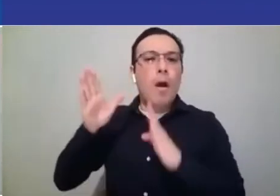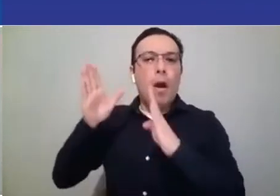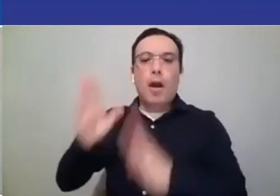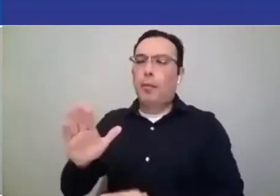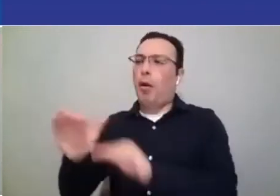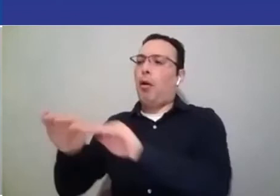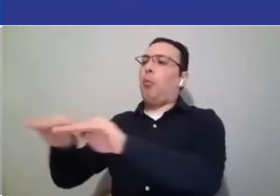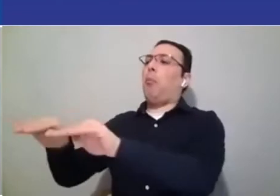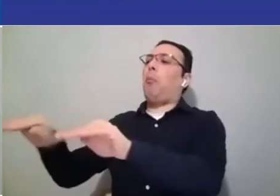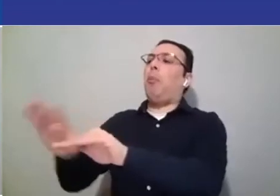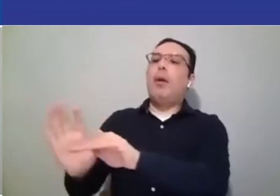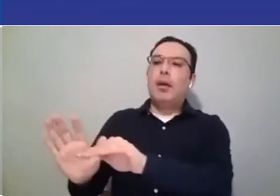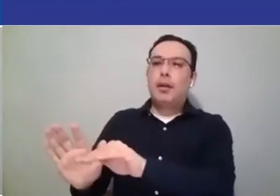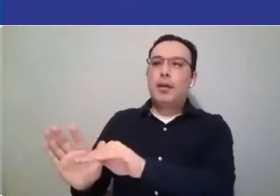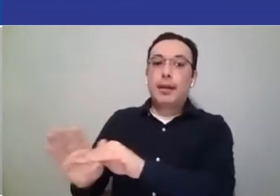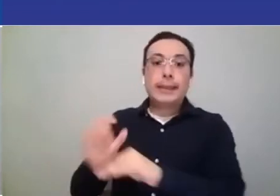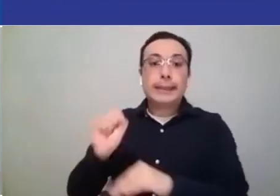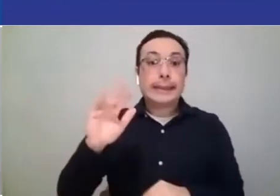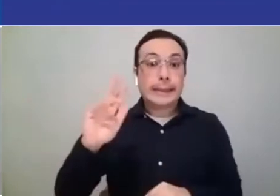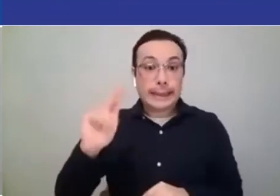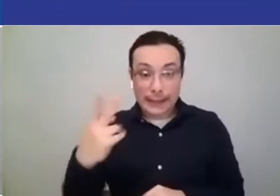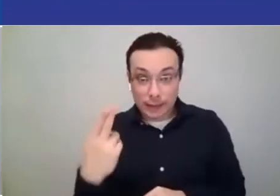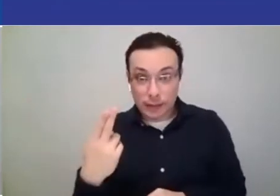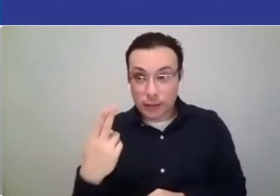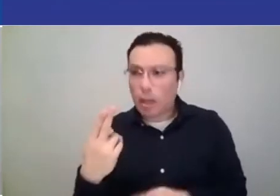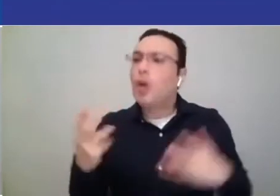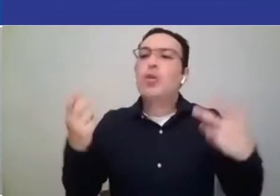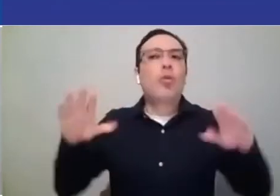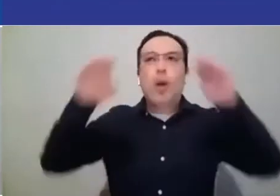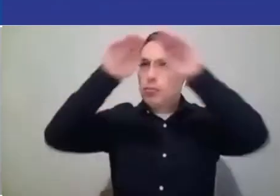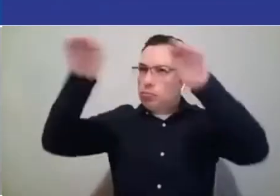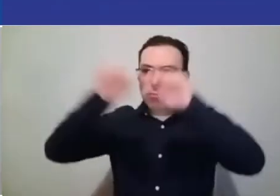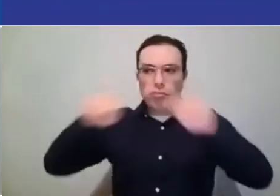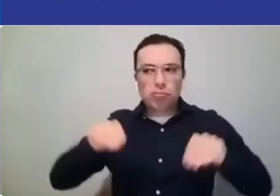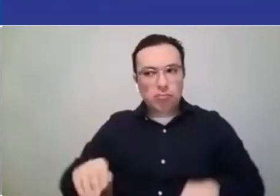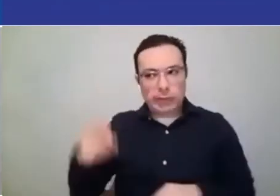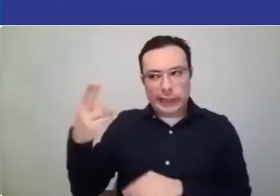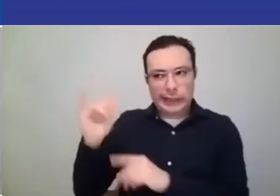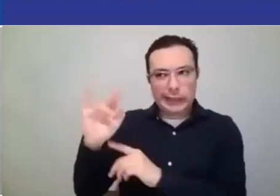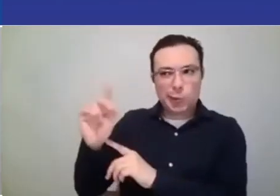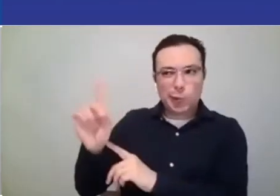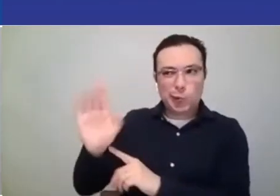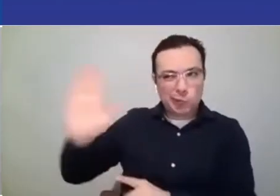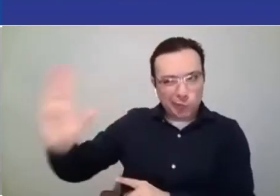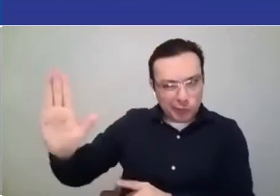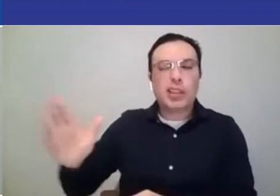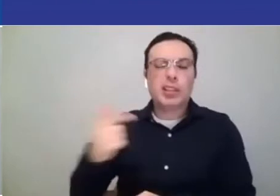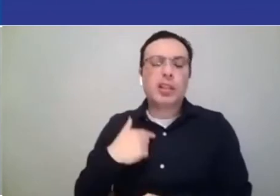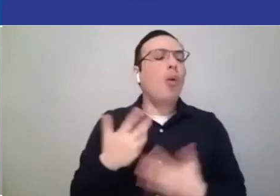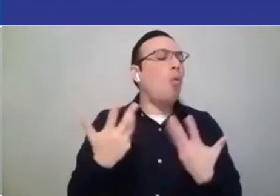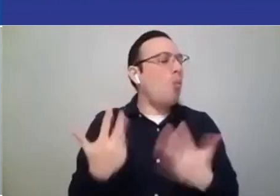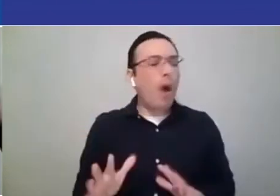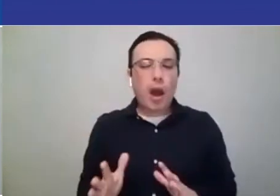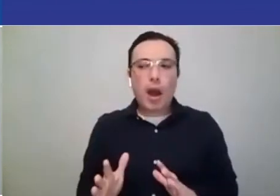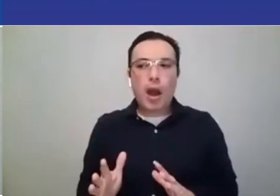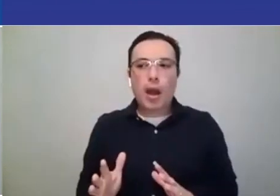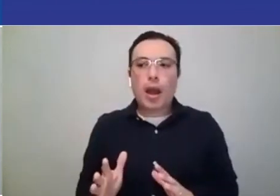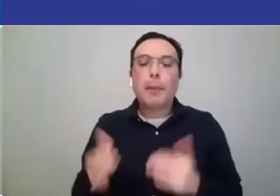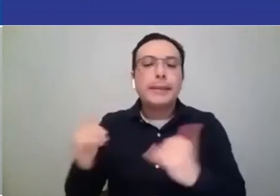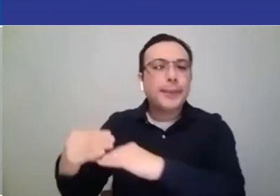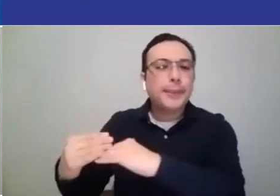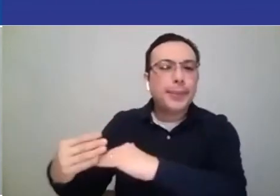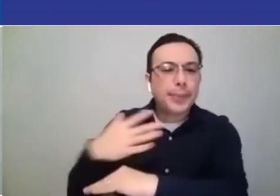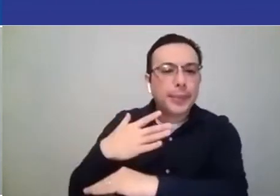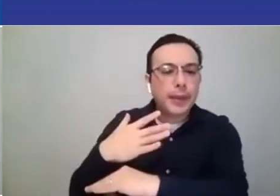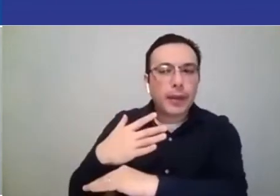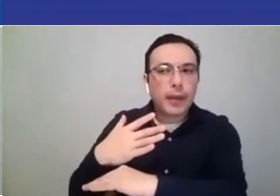the founders of the Sikh religion said, we don't want caste, we're forming this religion in response to that. So I think, in